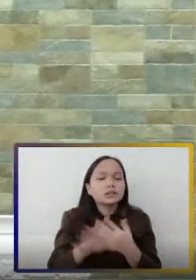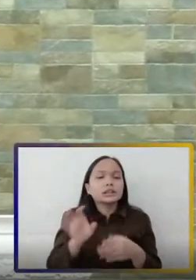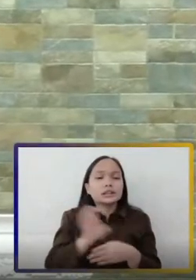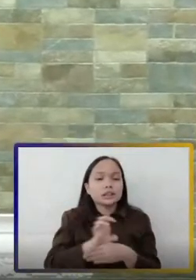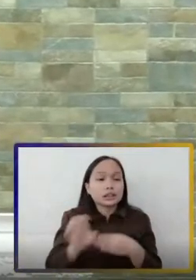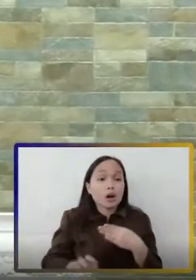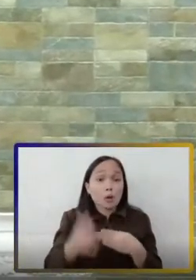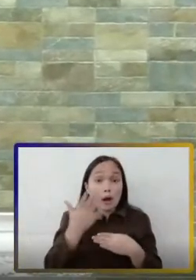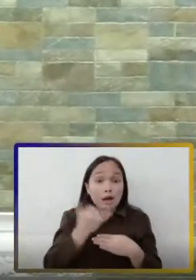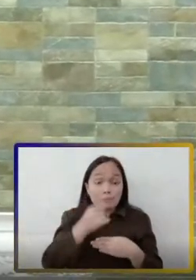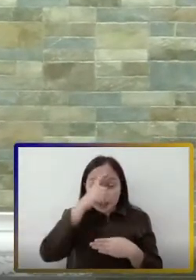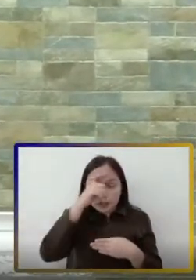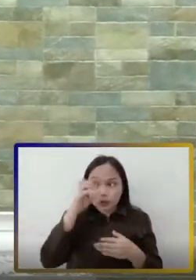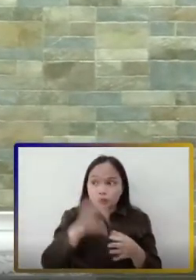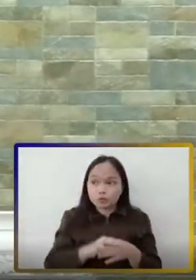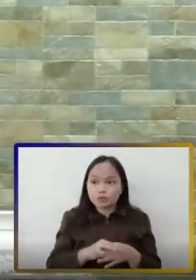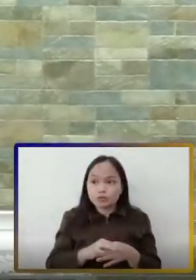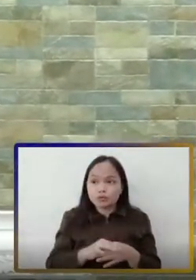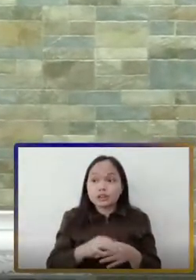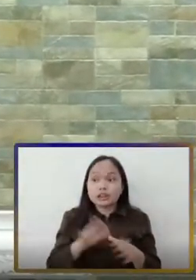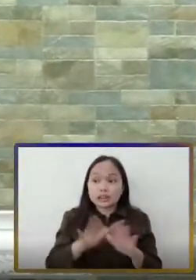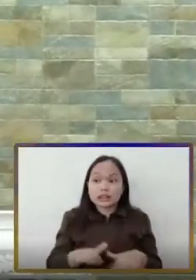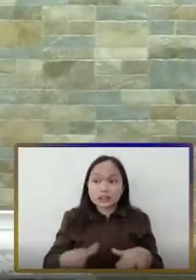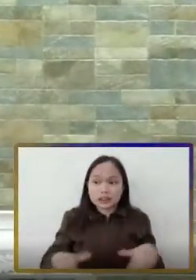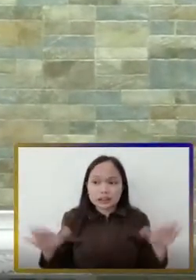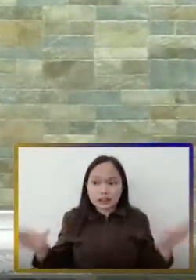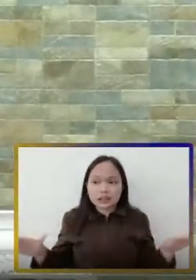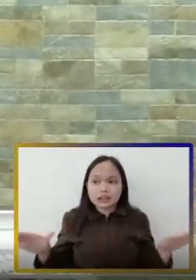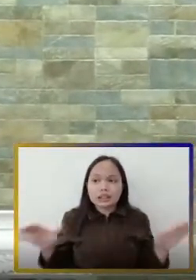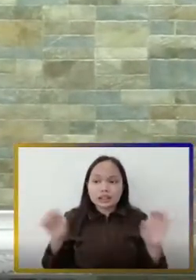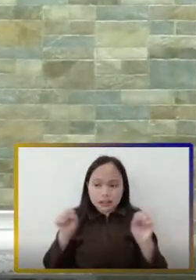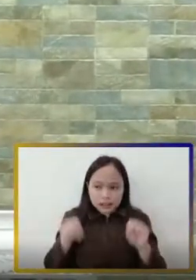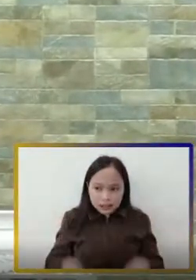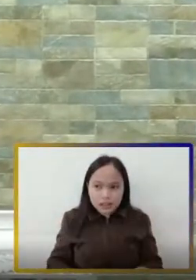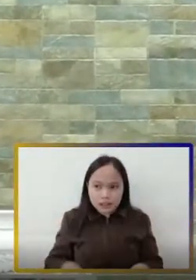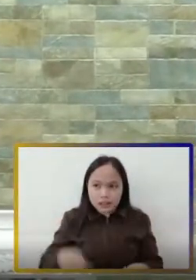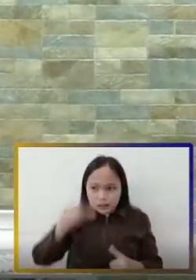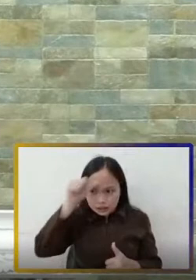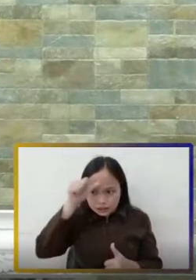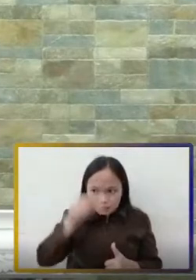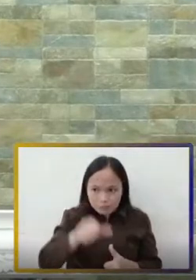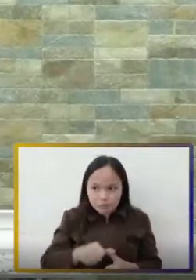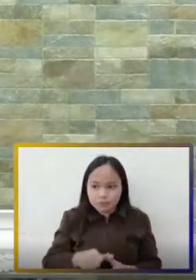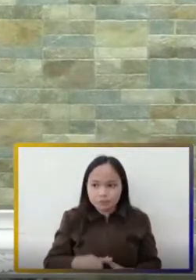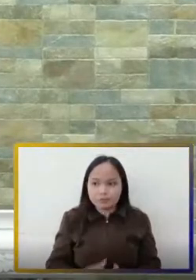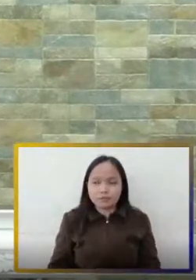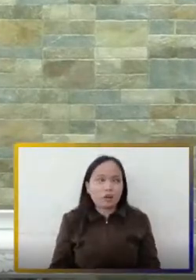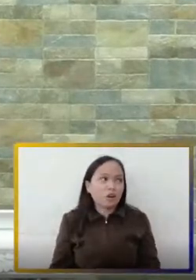all that your children can remember.